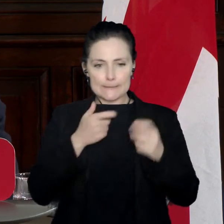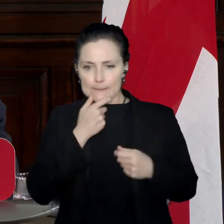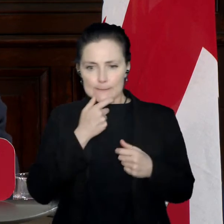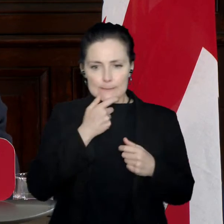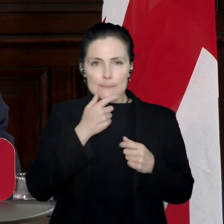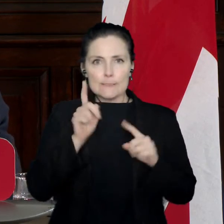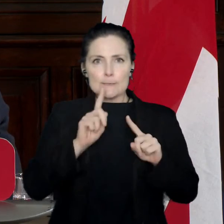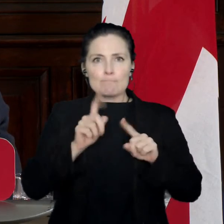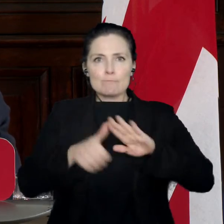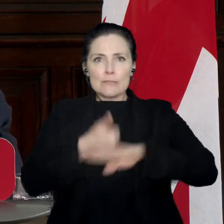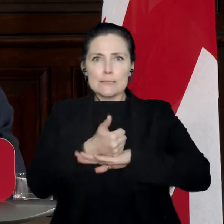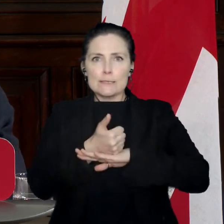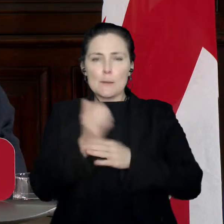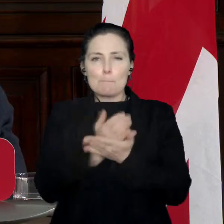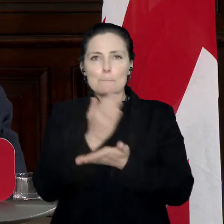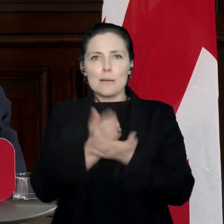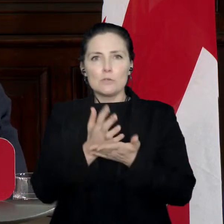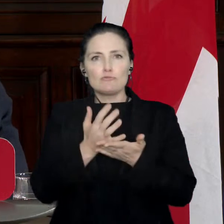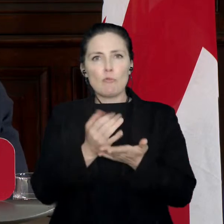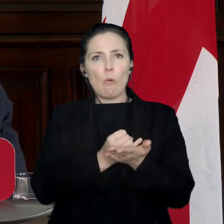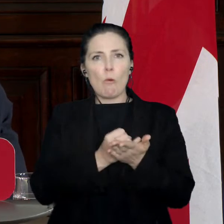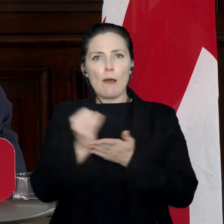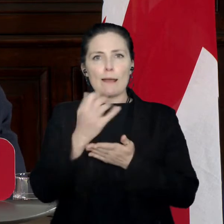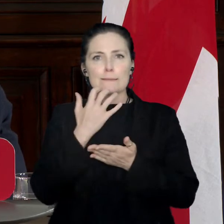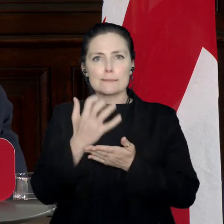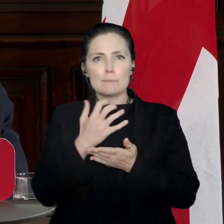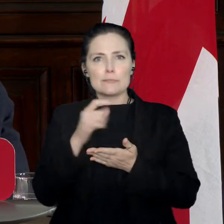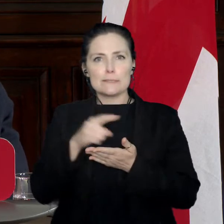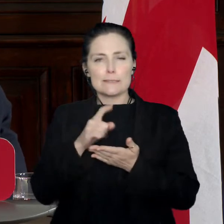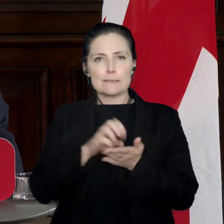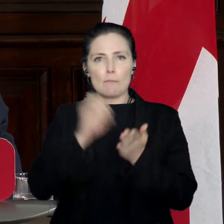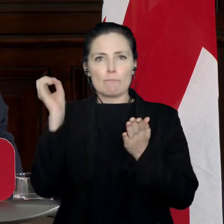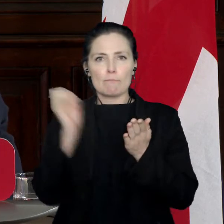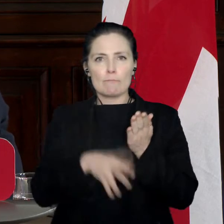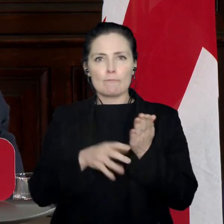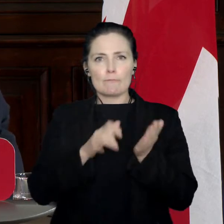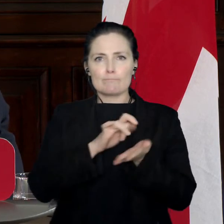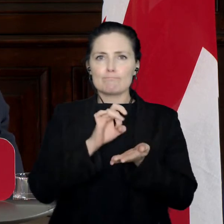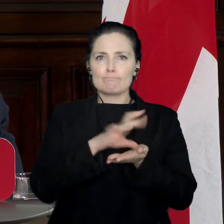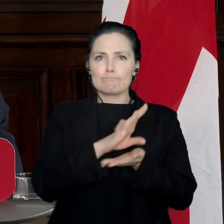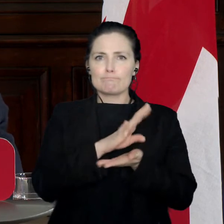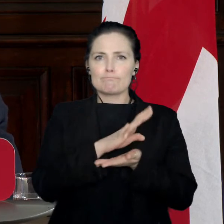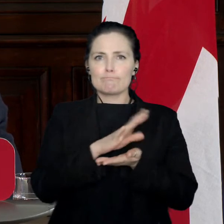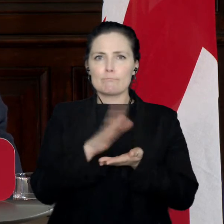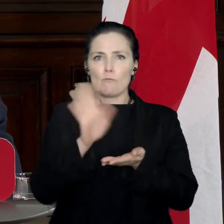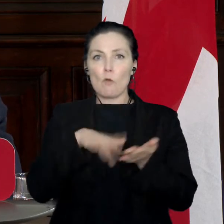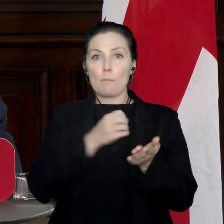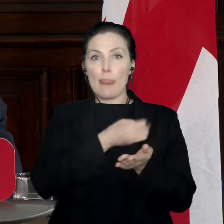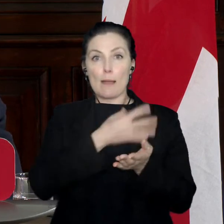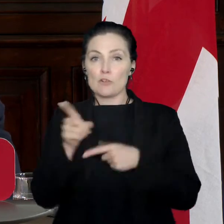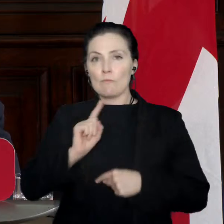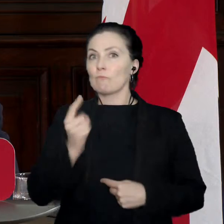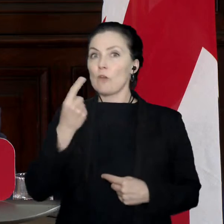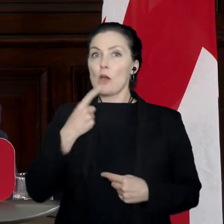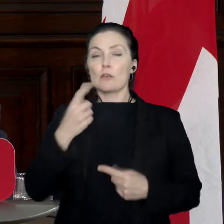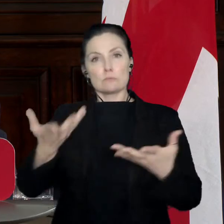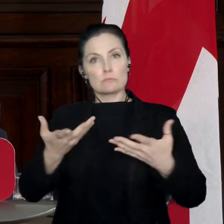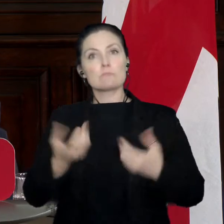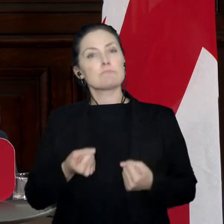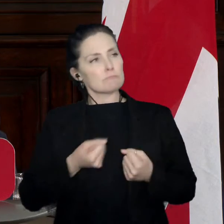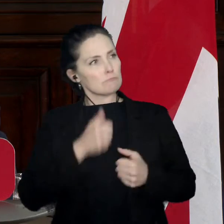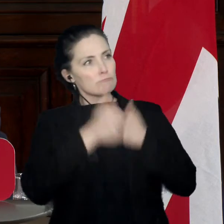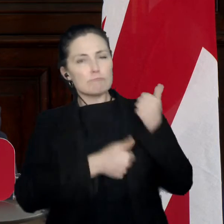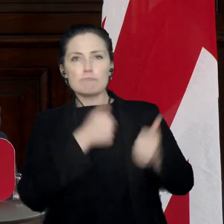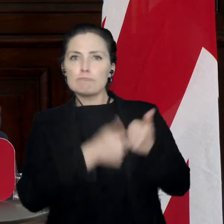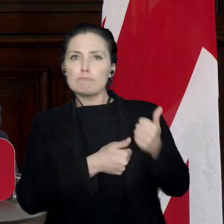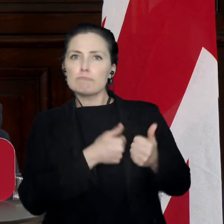to expel anti-Semitism. And you were the first to acknowledge the progress that we made. So I'm proud to